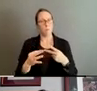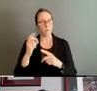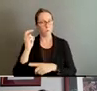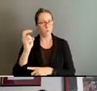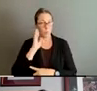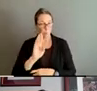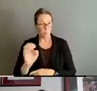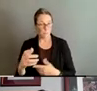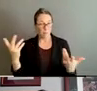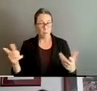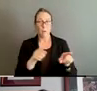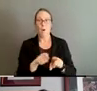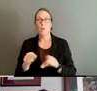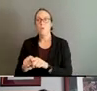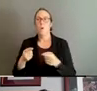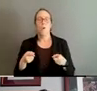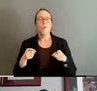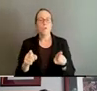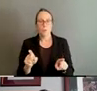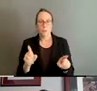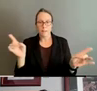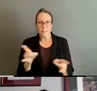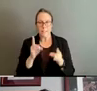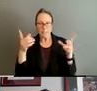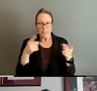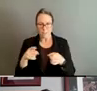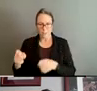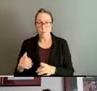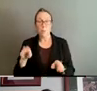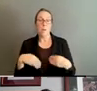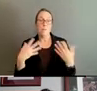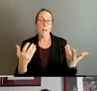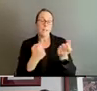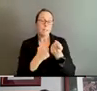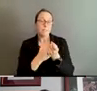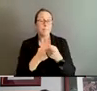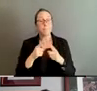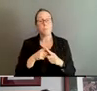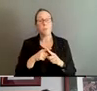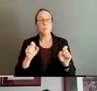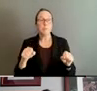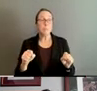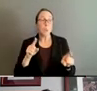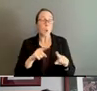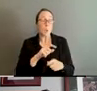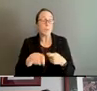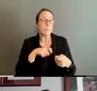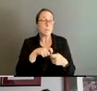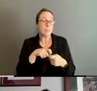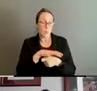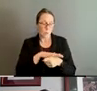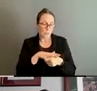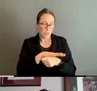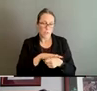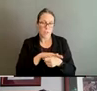you know, during a disaster, the city may also be providing assistance, being able to get to a particular location and getting to the